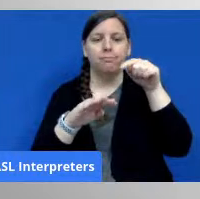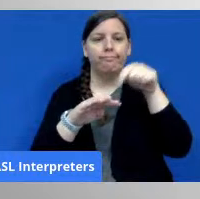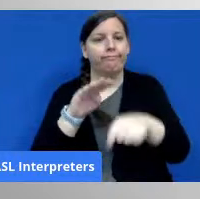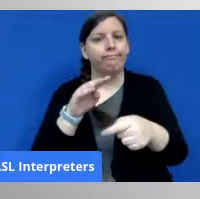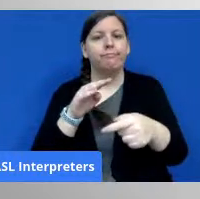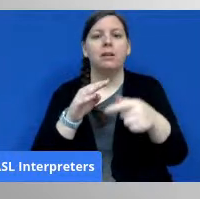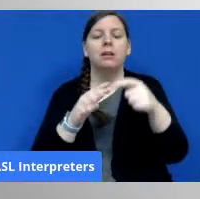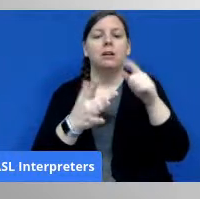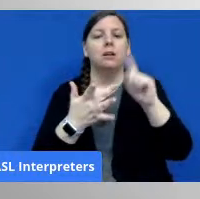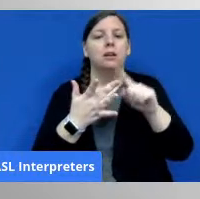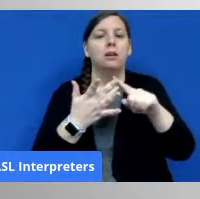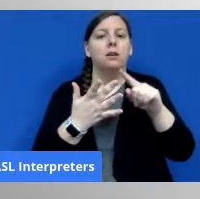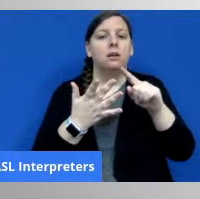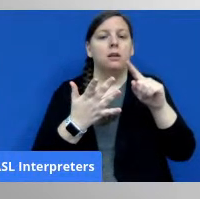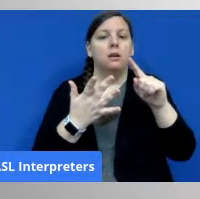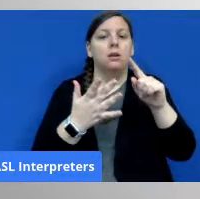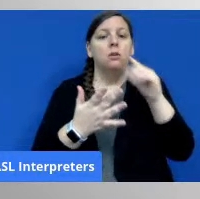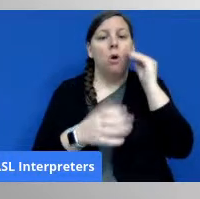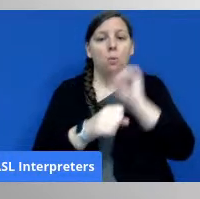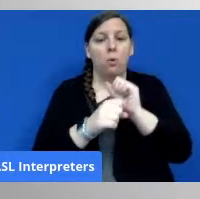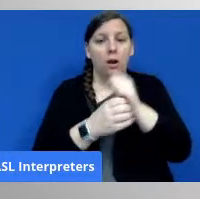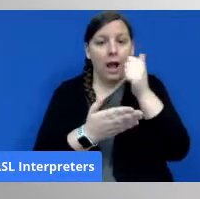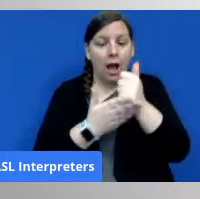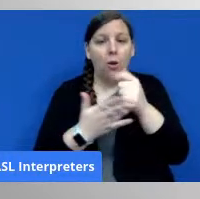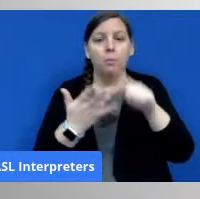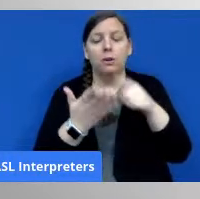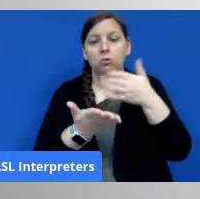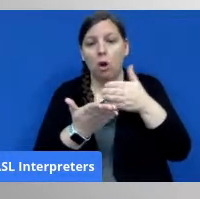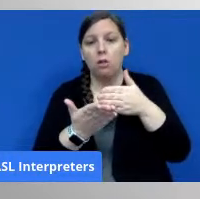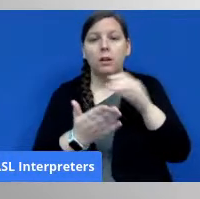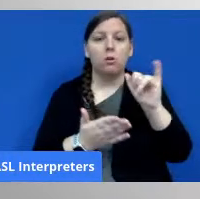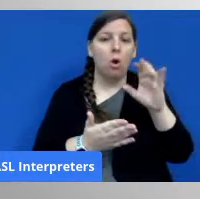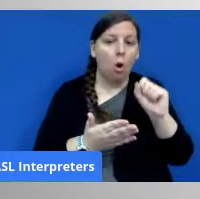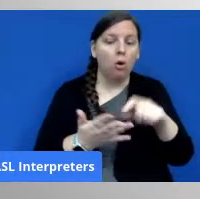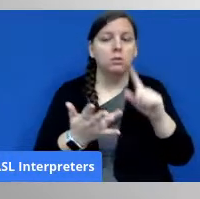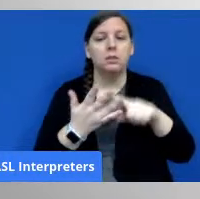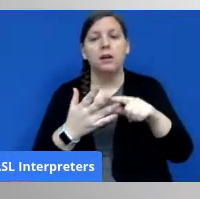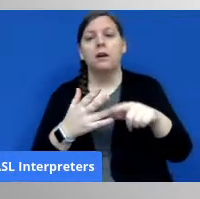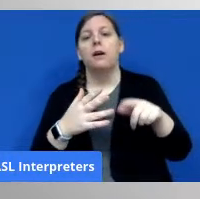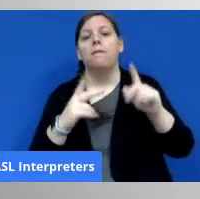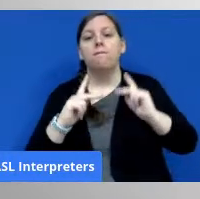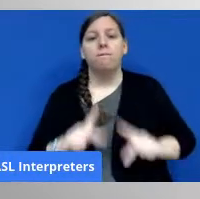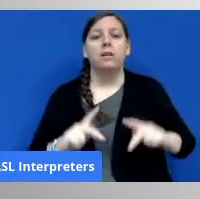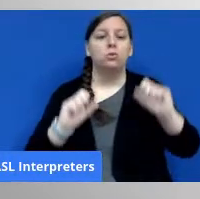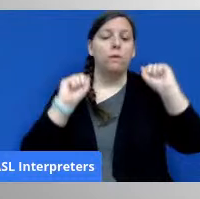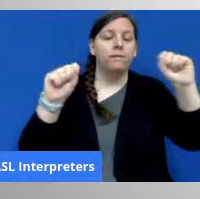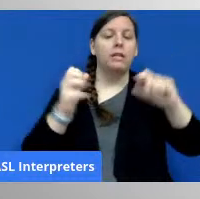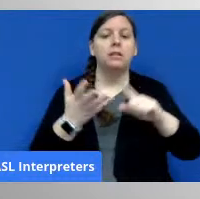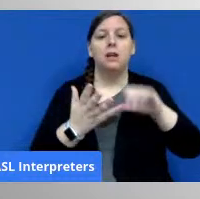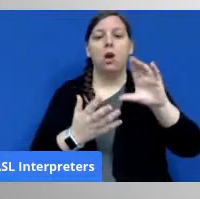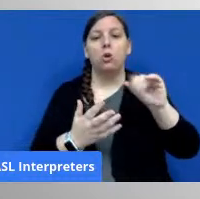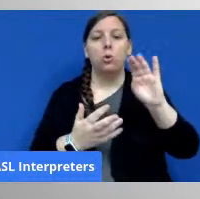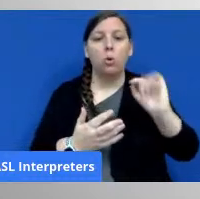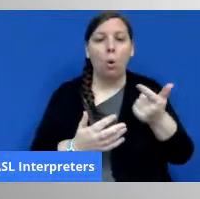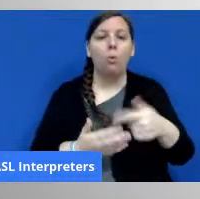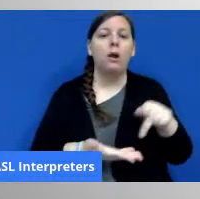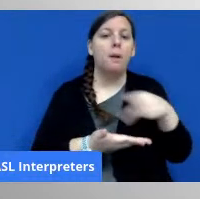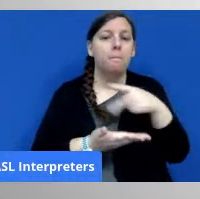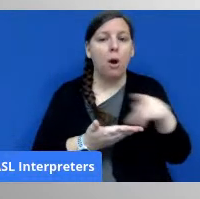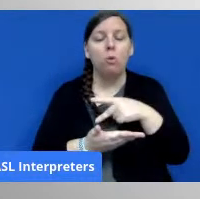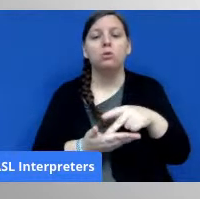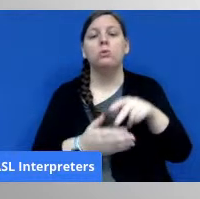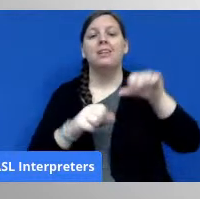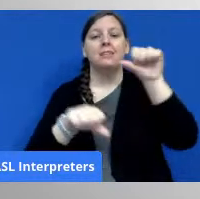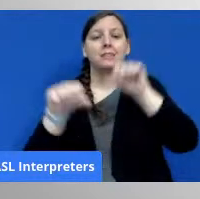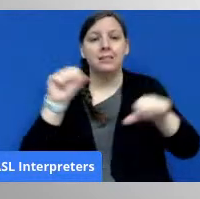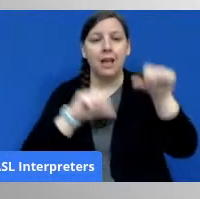physical fitness, coding, poetry, science Olympiad, chorus, martial arts, and robotics.